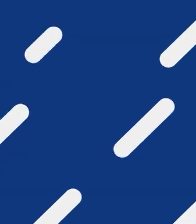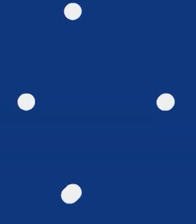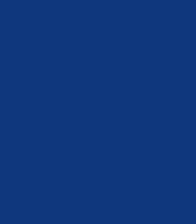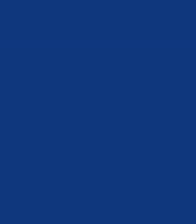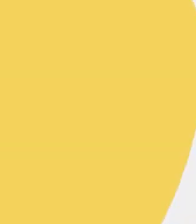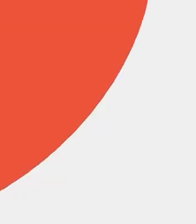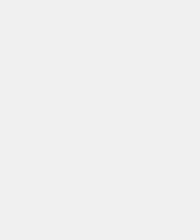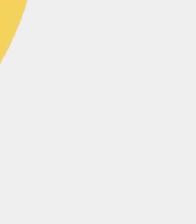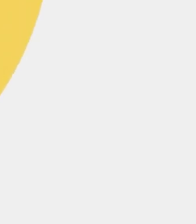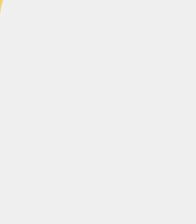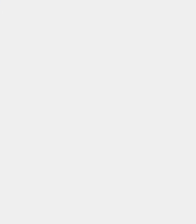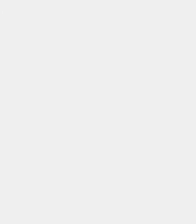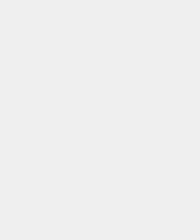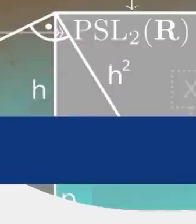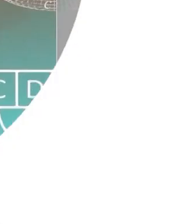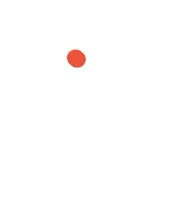Thank you.